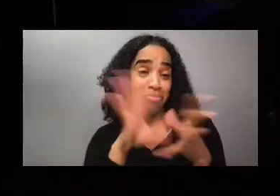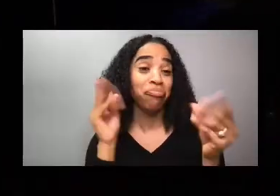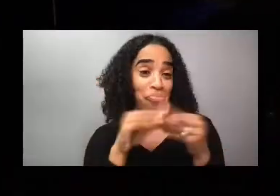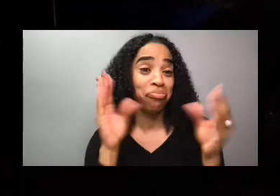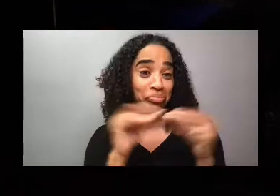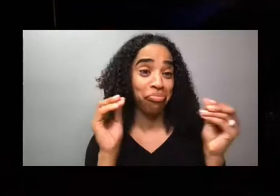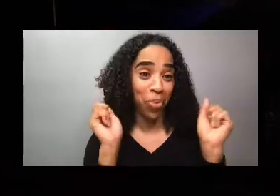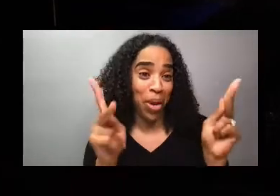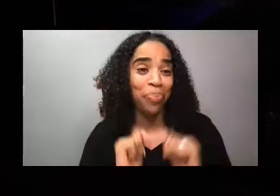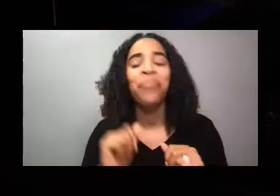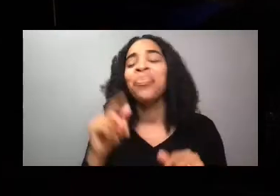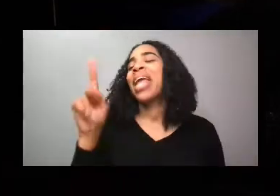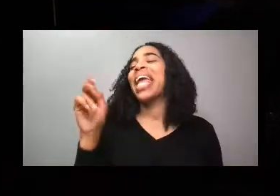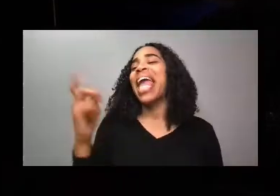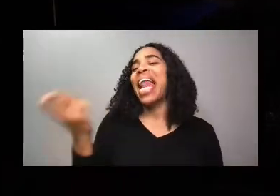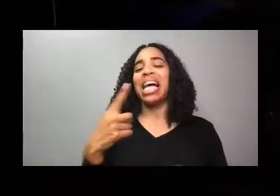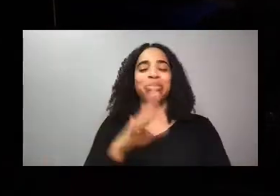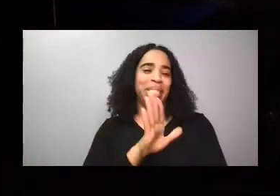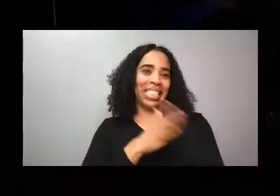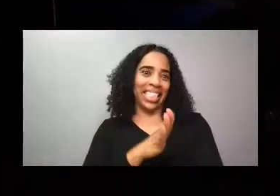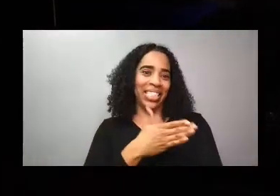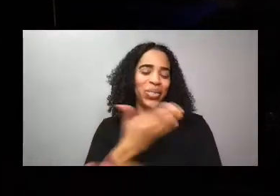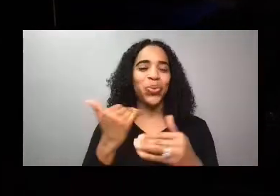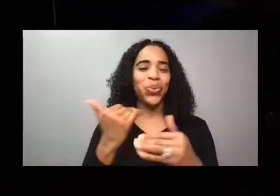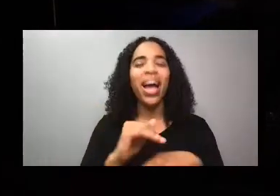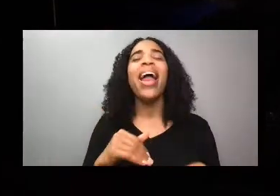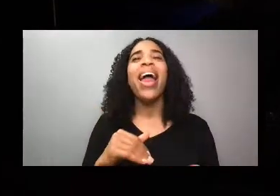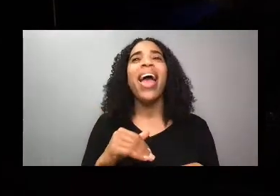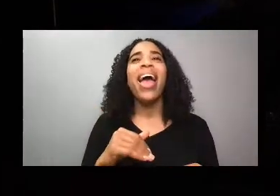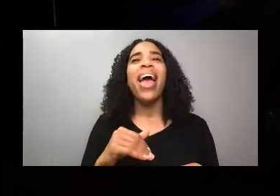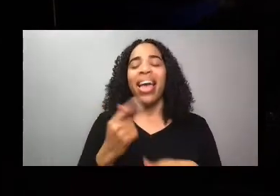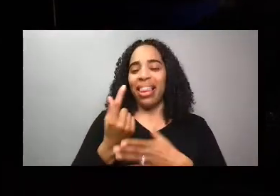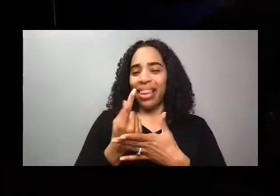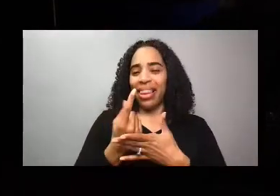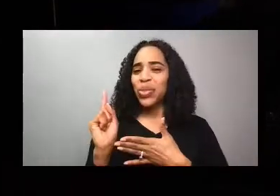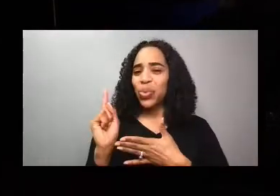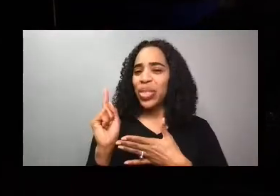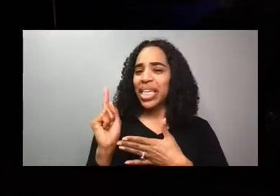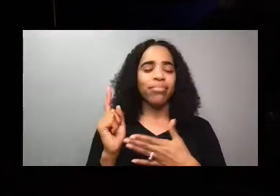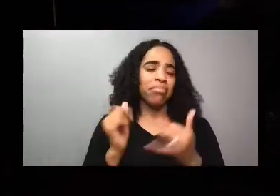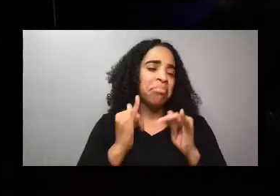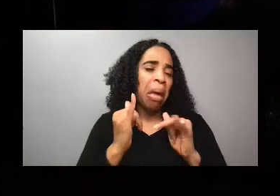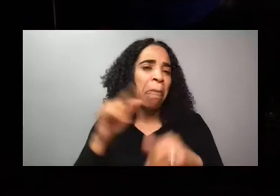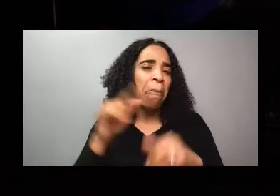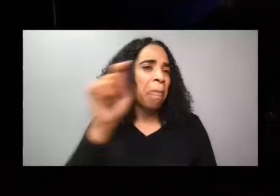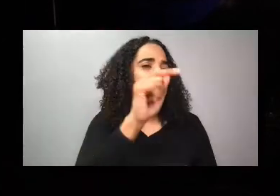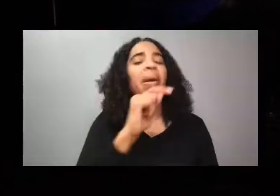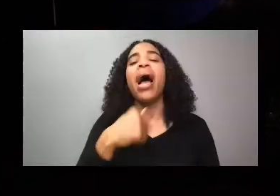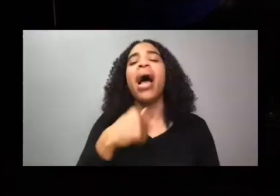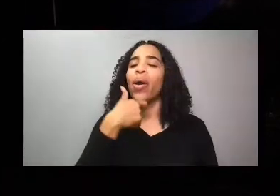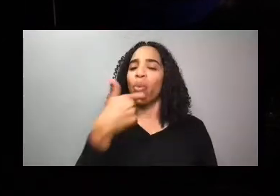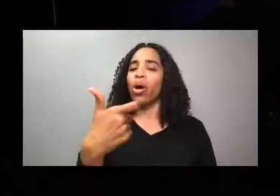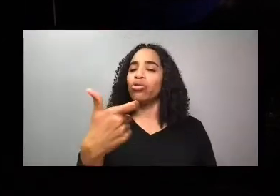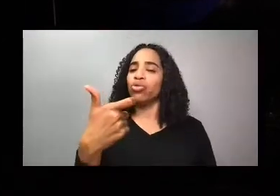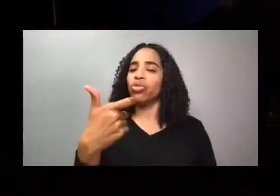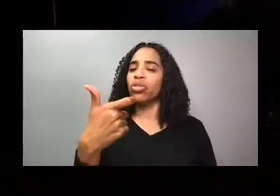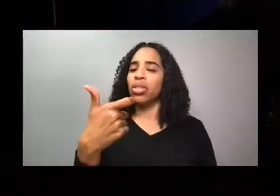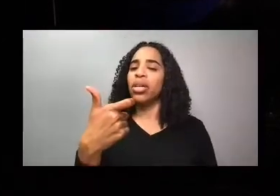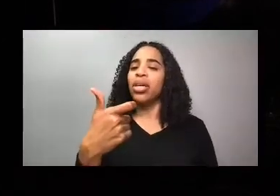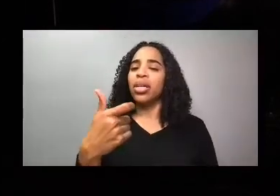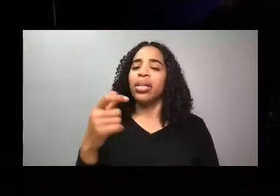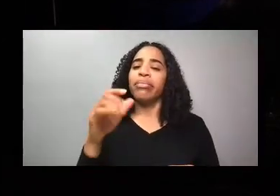Kate asked me to sing a song tonight, and I was last week, like probably most of you, was watching the confirmation hearings